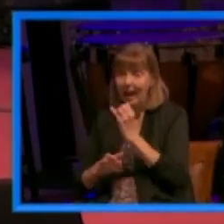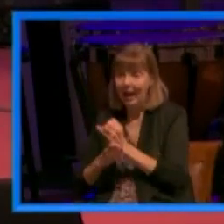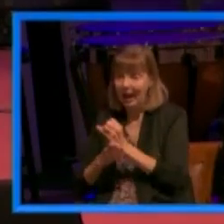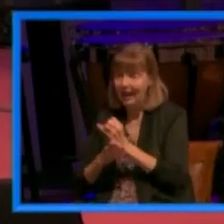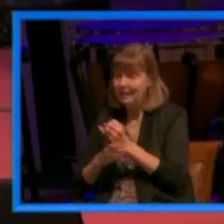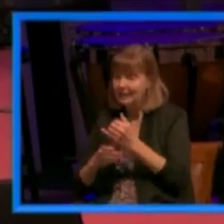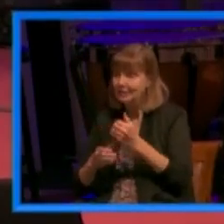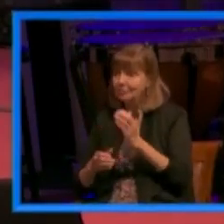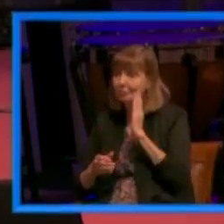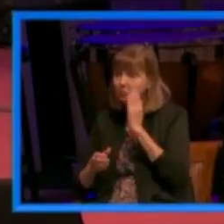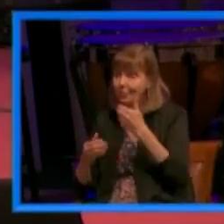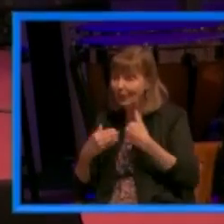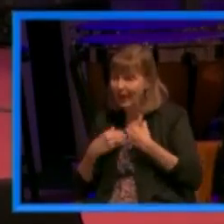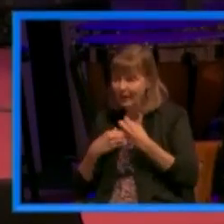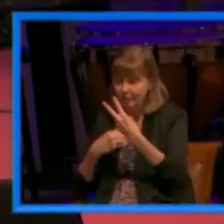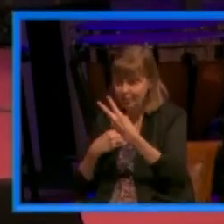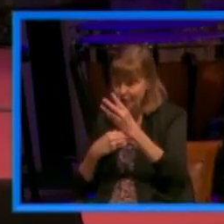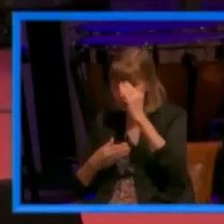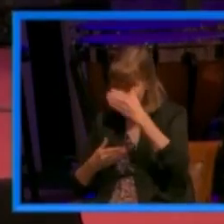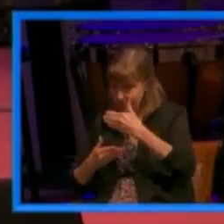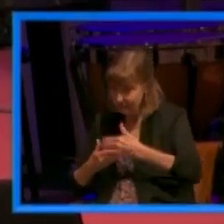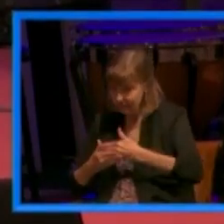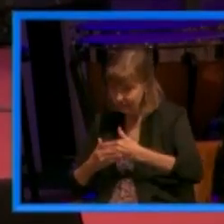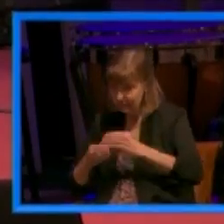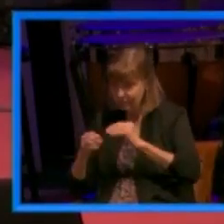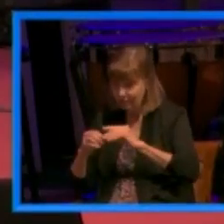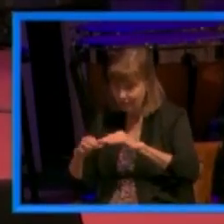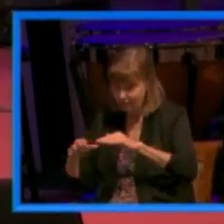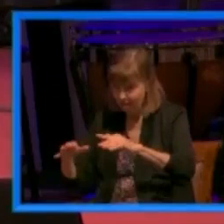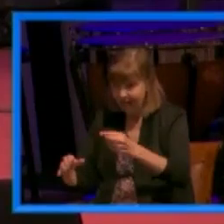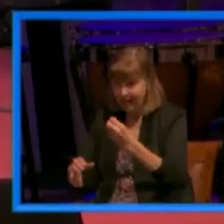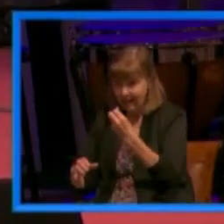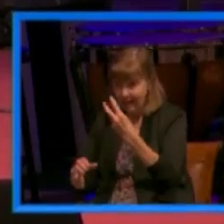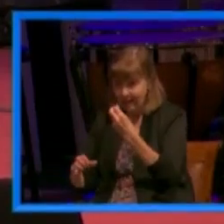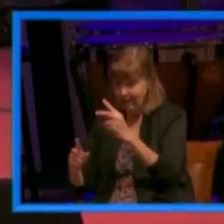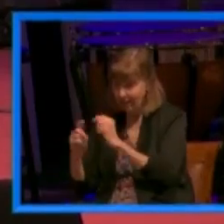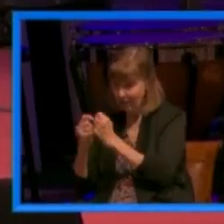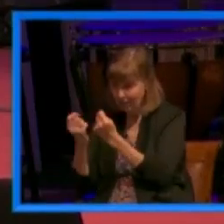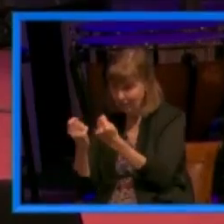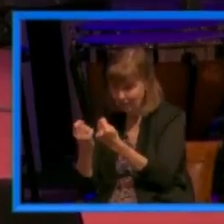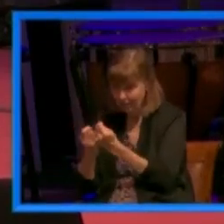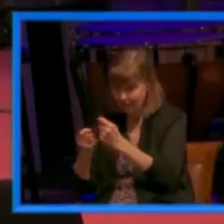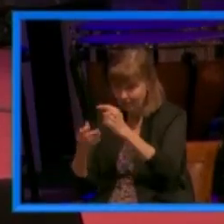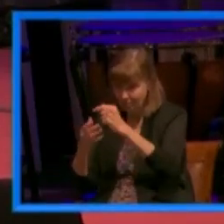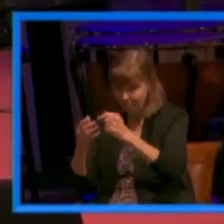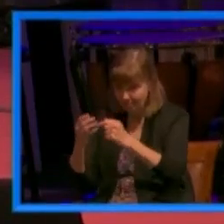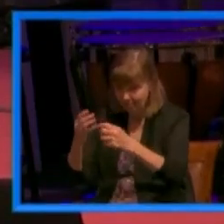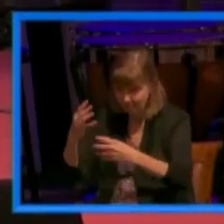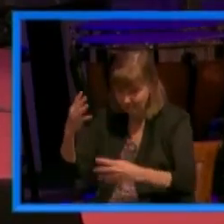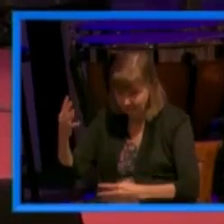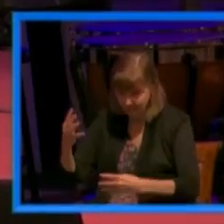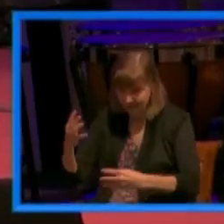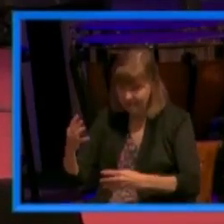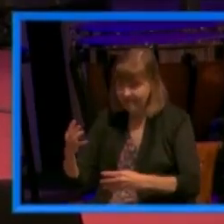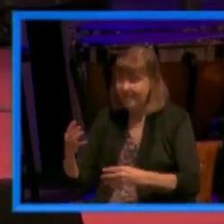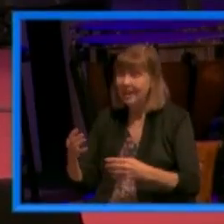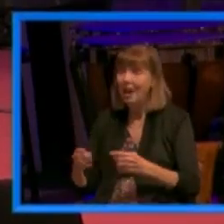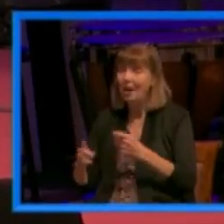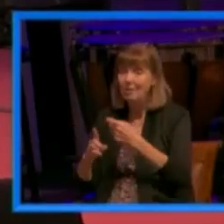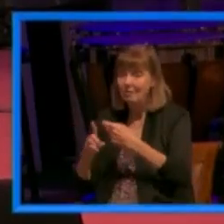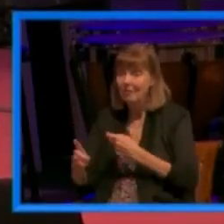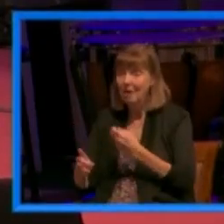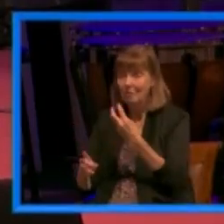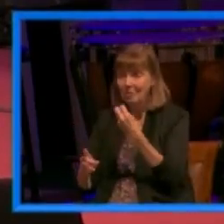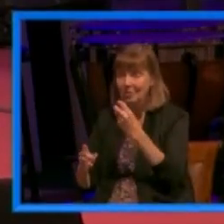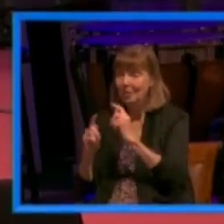sons will come 12 tribes. And from those 12 tribes will come the lion from the tribe of Judah, the Savior, which is Christ the Lord. And so